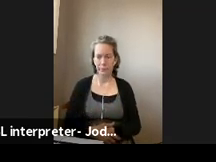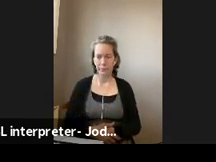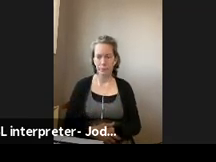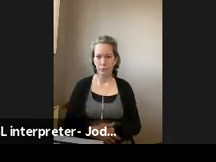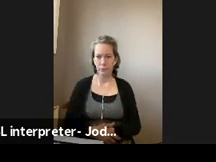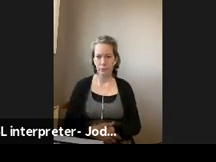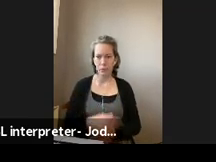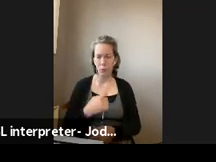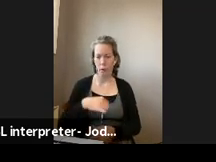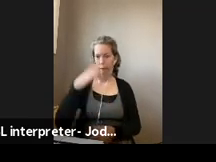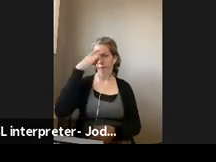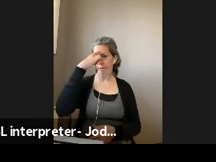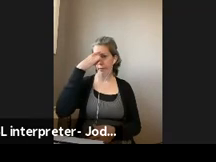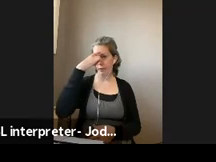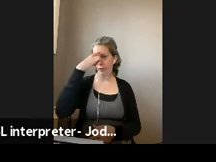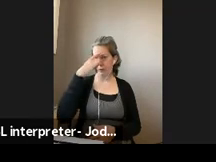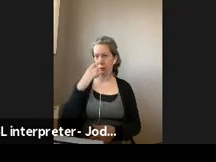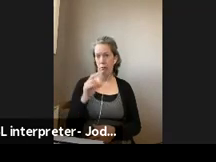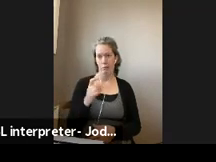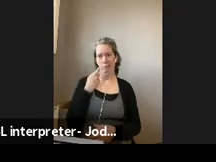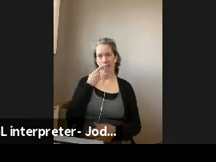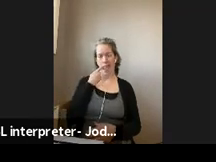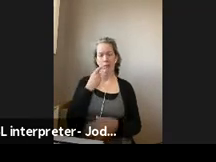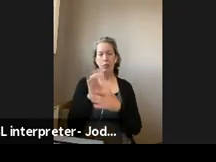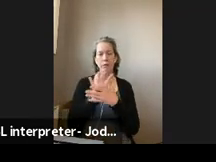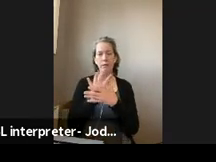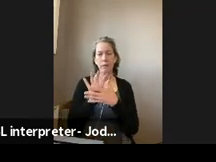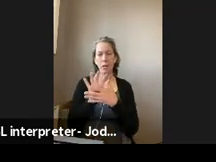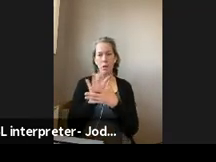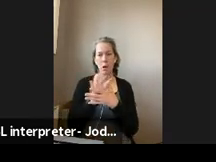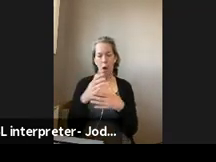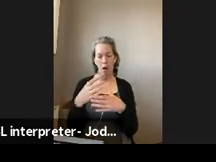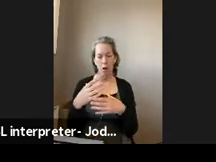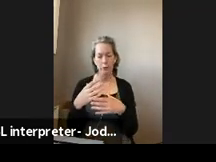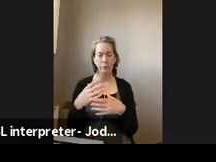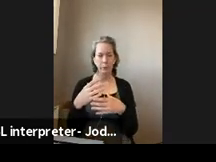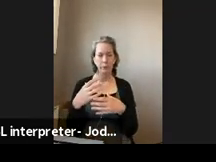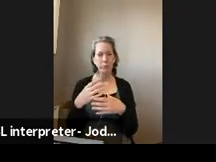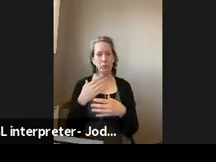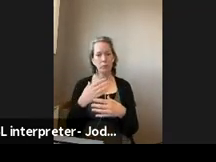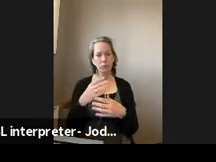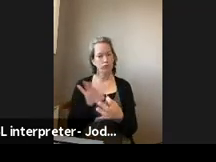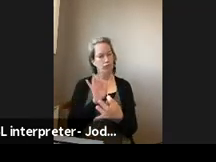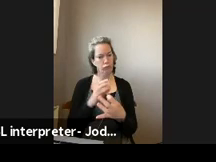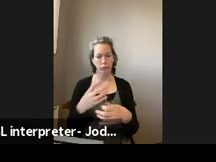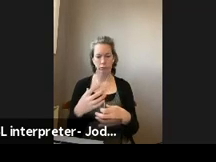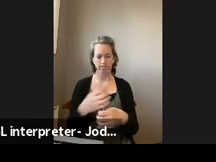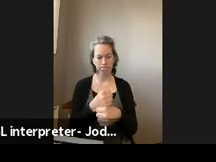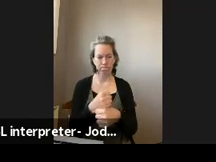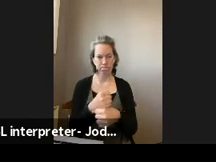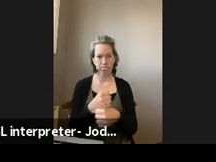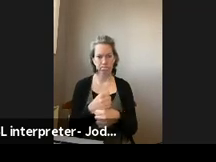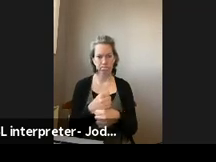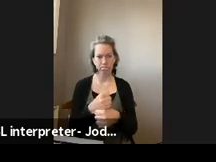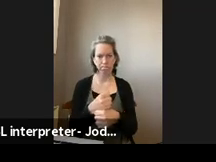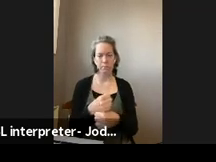that video very neatly summarized what consent is, but we'll just draw out some points